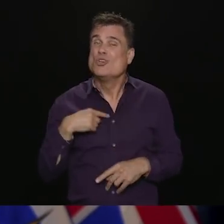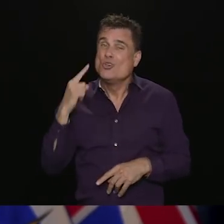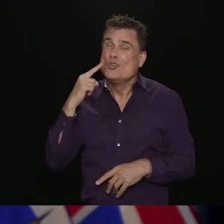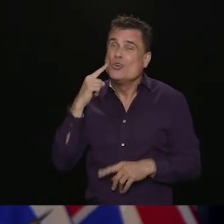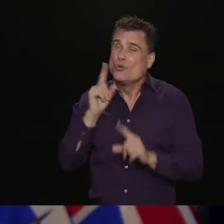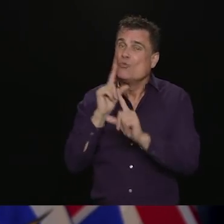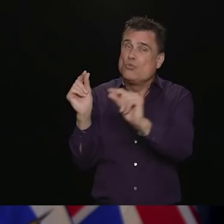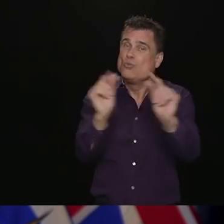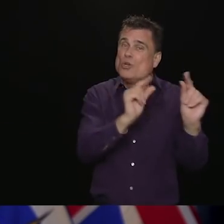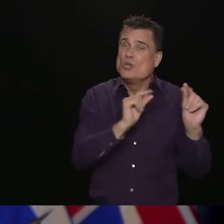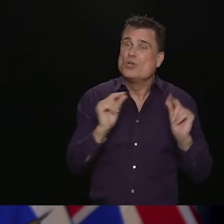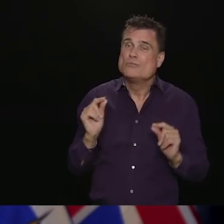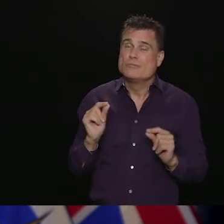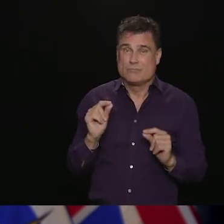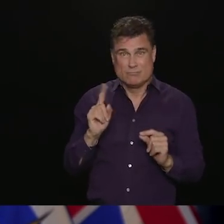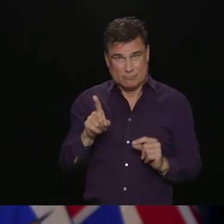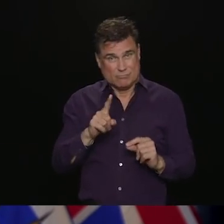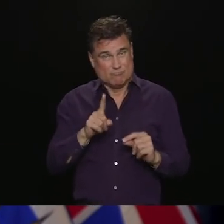full story.